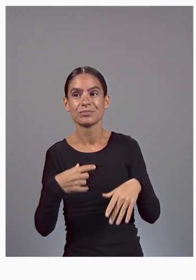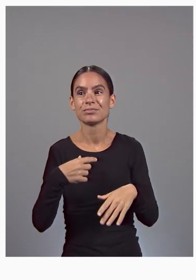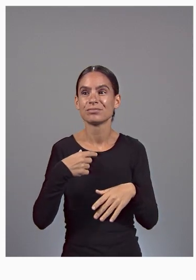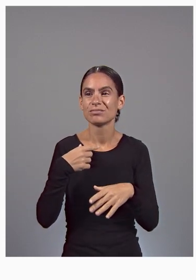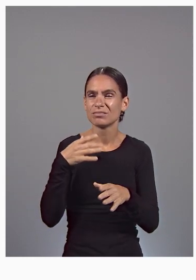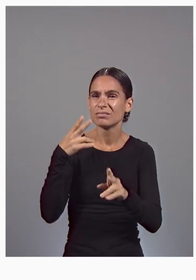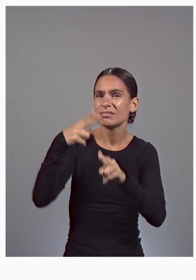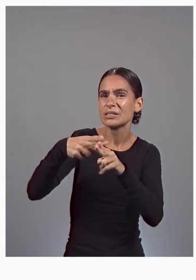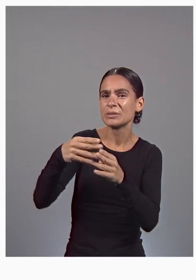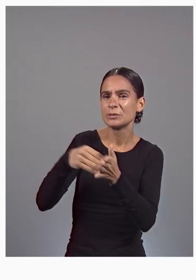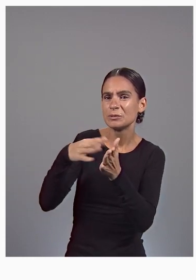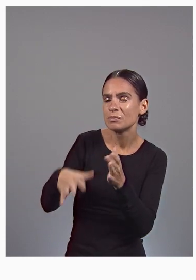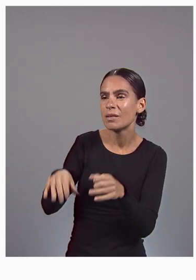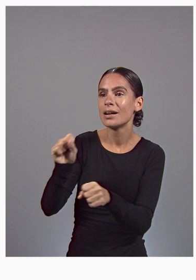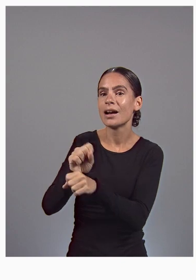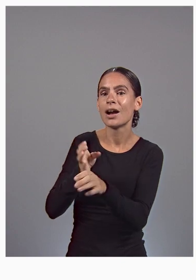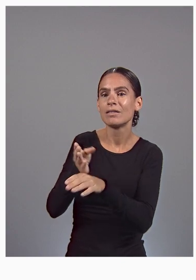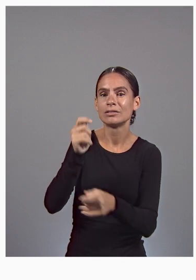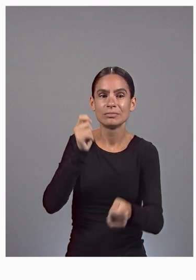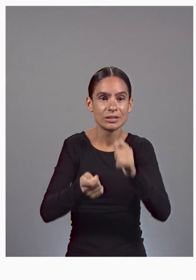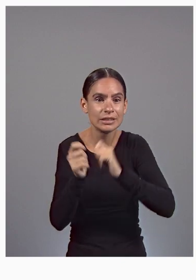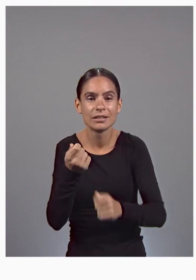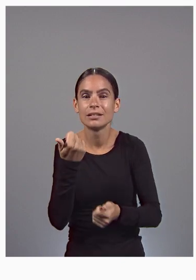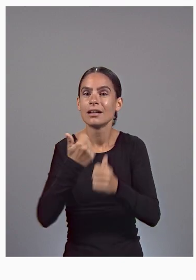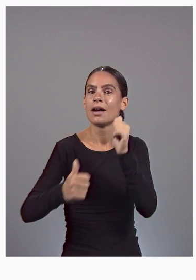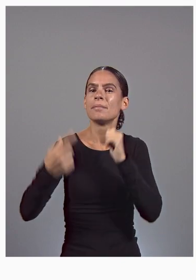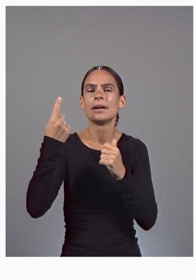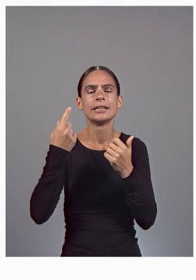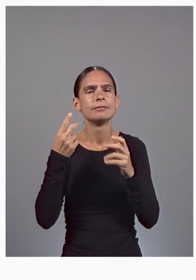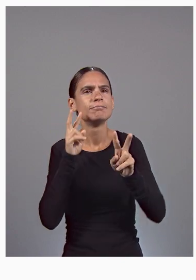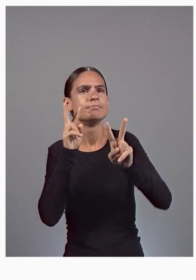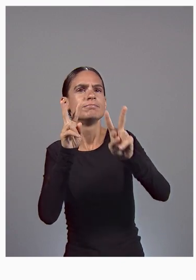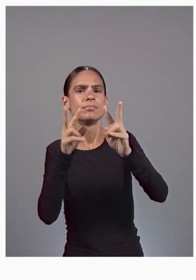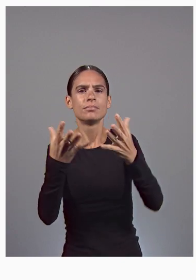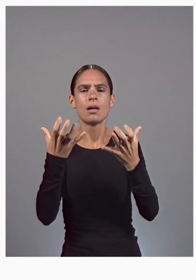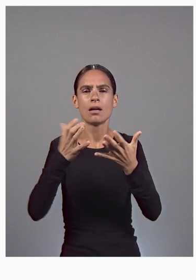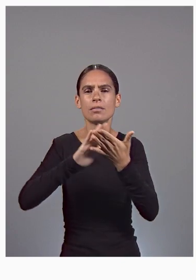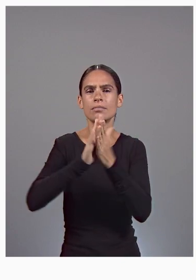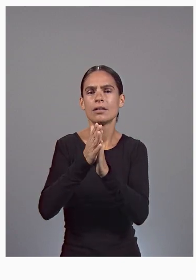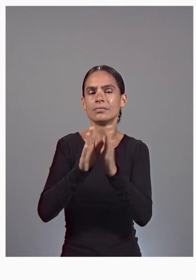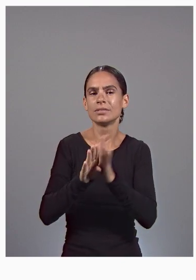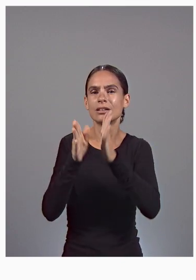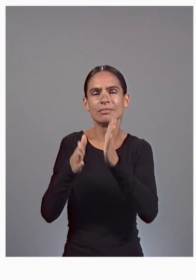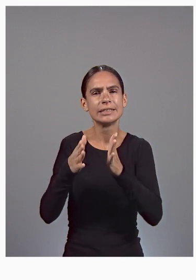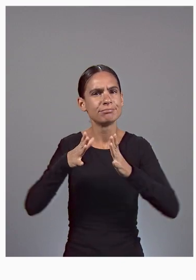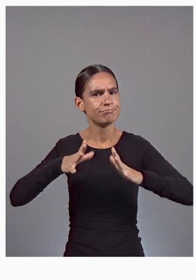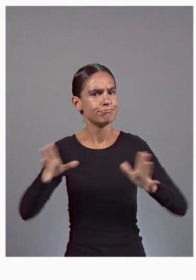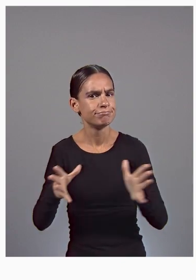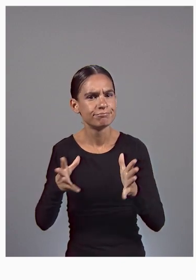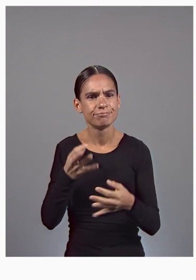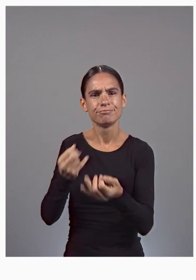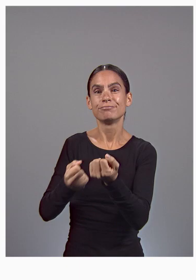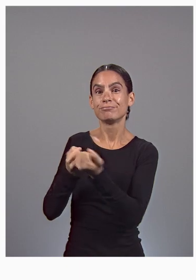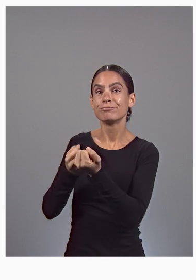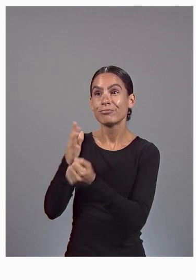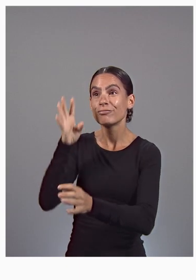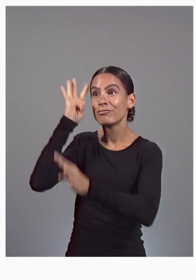and anyone else hoping to become a developer who's encouraged and supported to bring their creations to